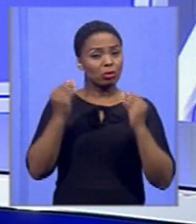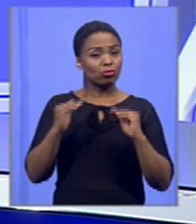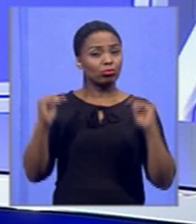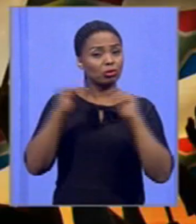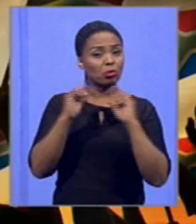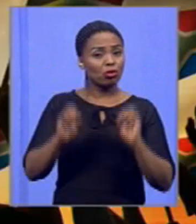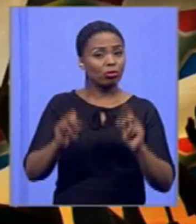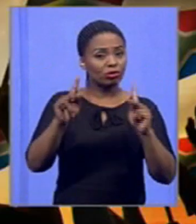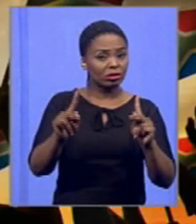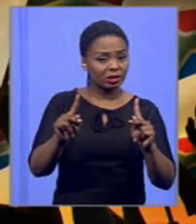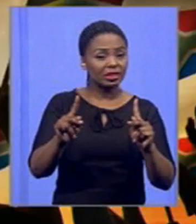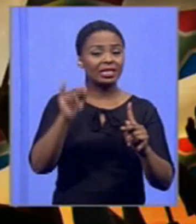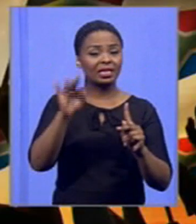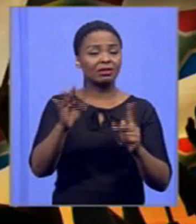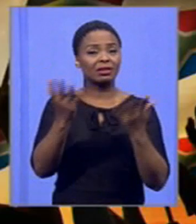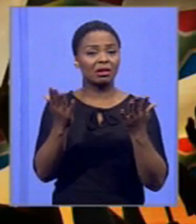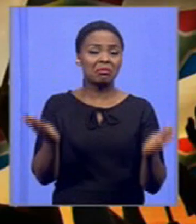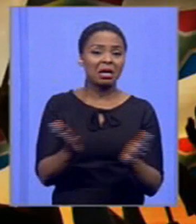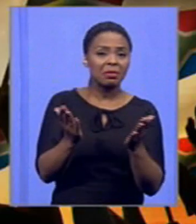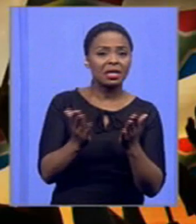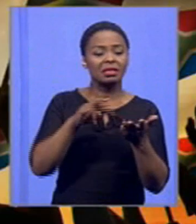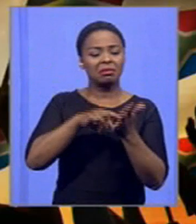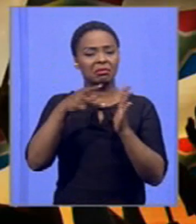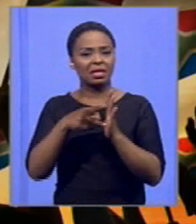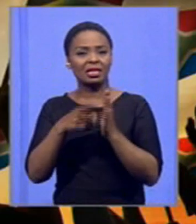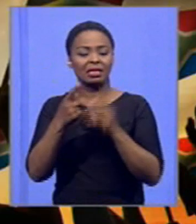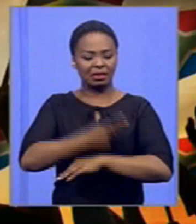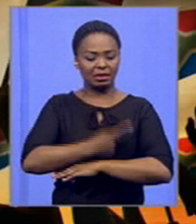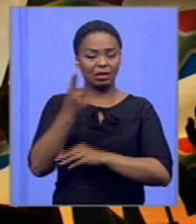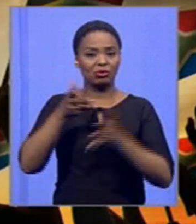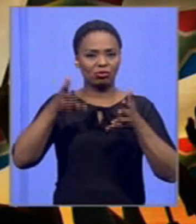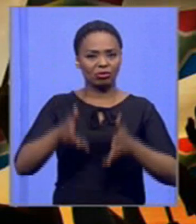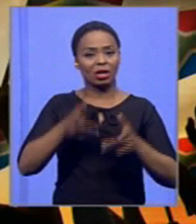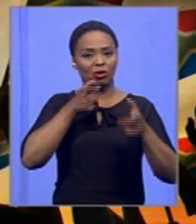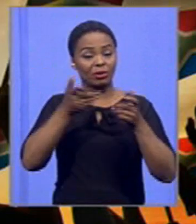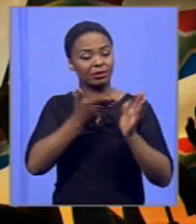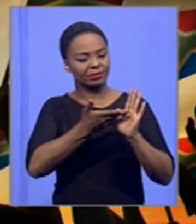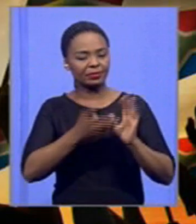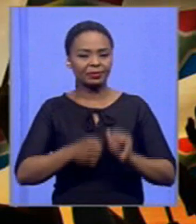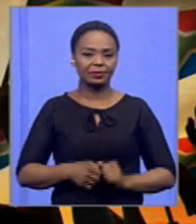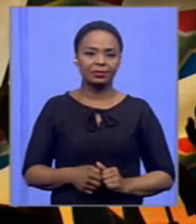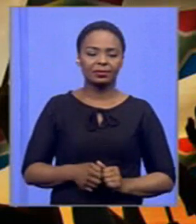ditlhoko tsa bona ha ho etswa ditlhophiso le meralo ya letsatsi la kajeno. Maikutlo a hao ke a latelang.